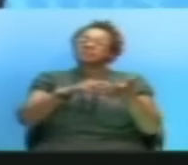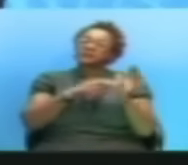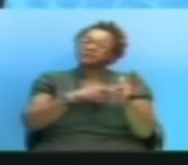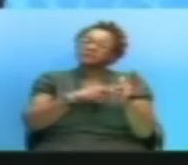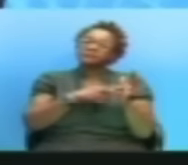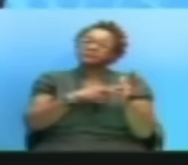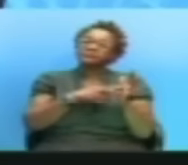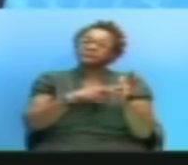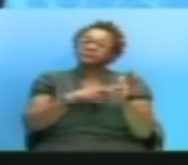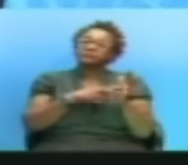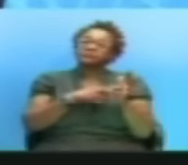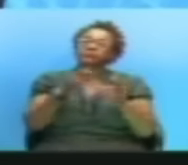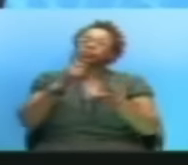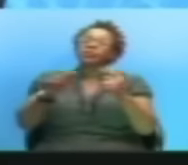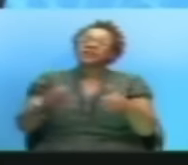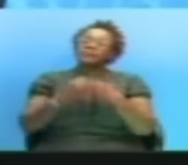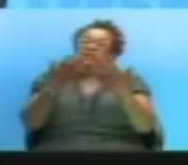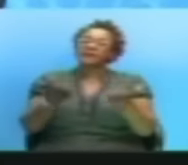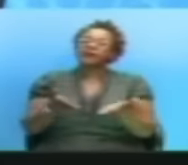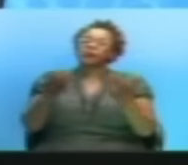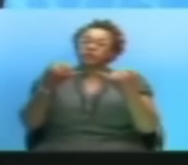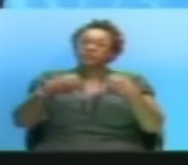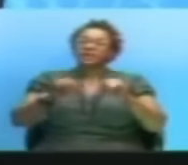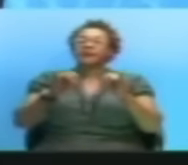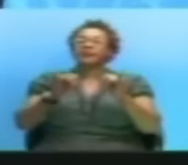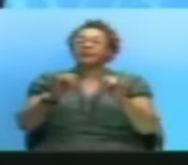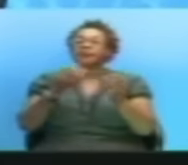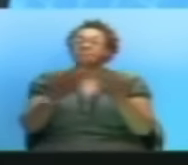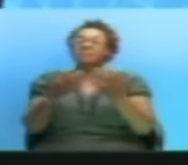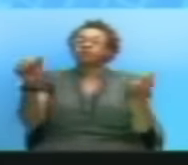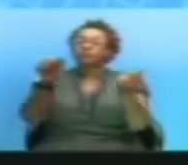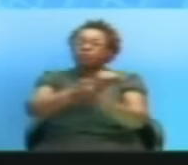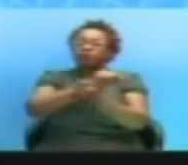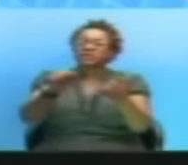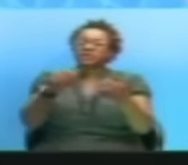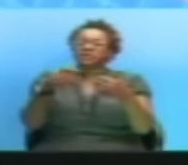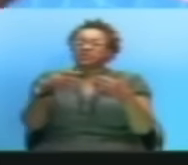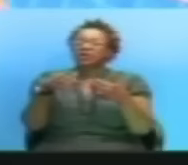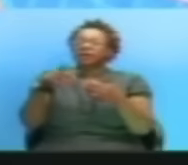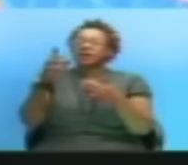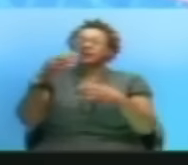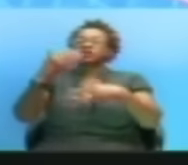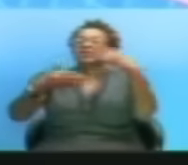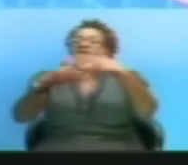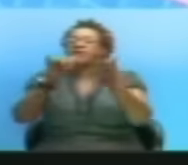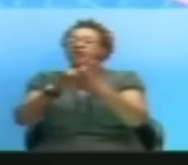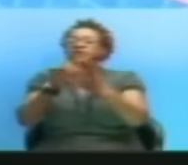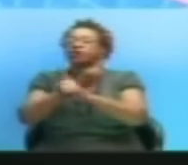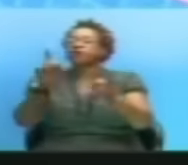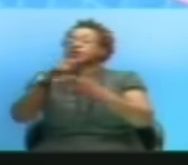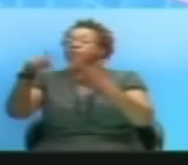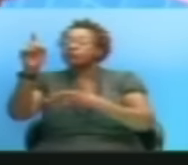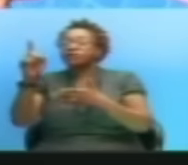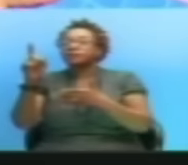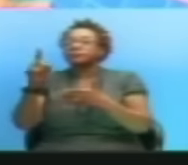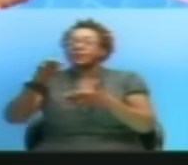Mr. Ntoiti, what's going on now in terms of trying to maybe demolish or do away with those illegal structures? There's also bars that have come up as well.